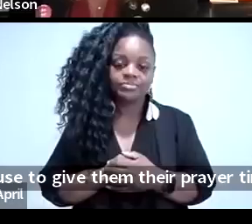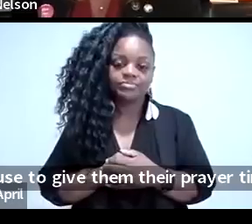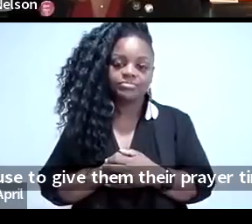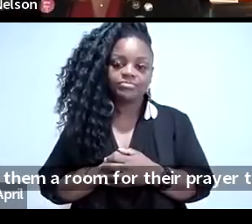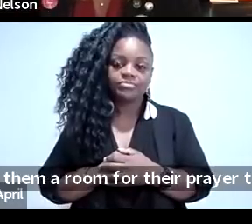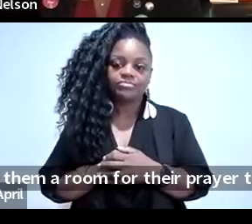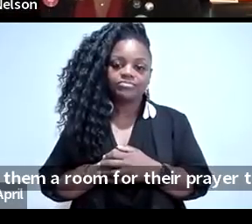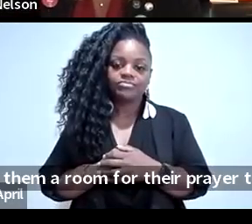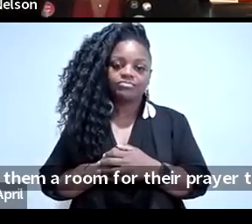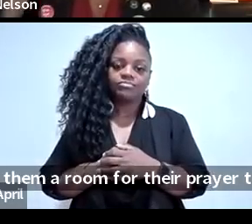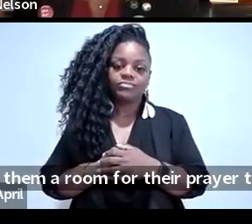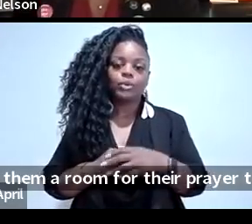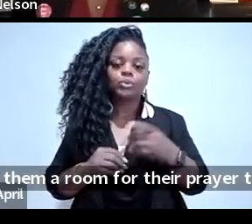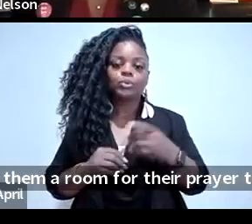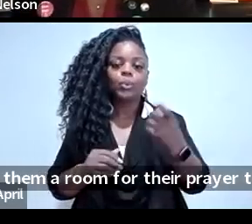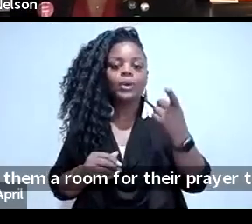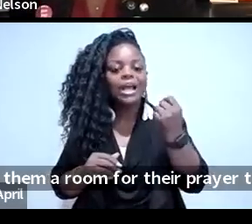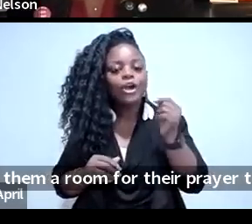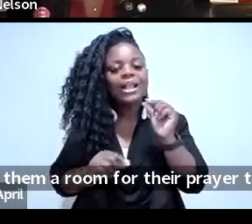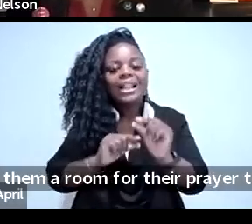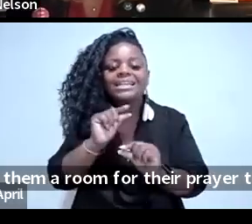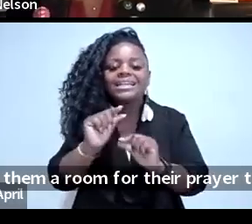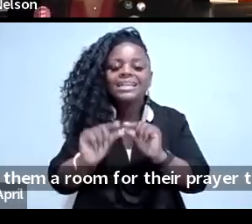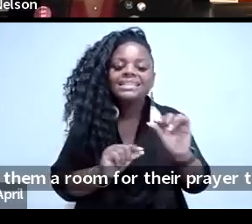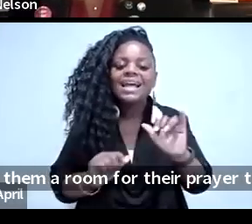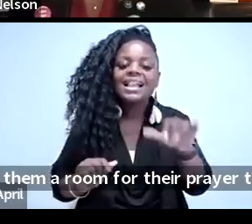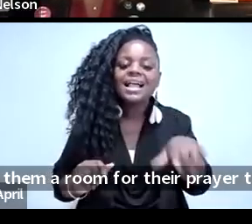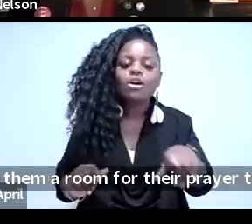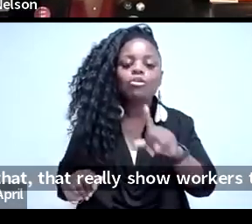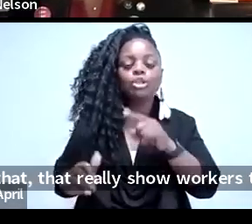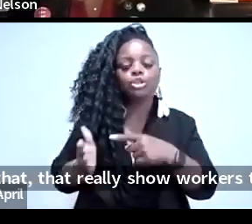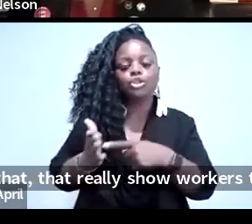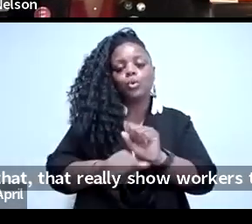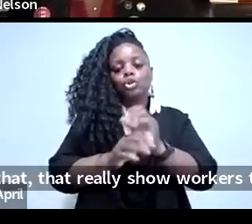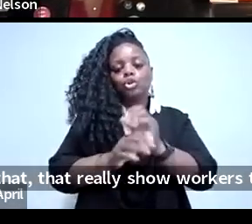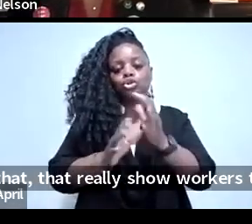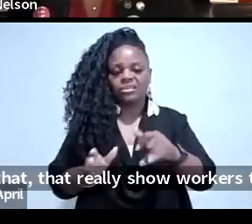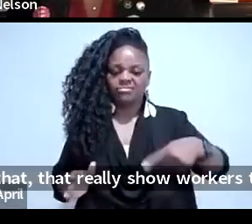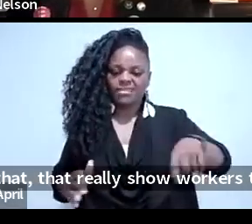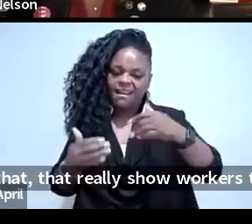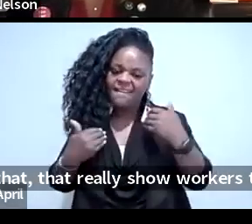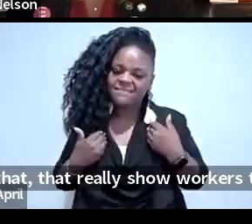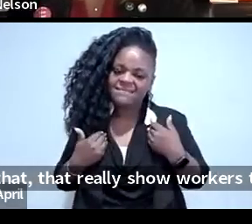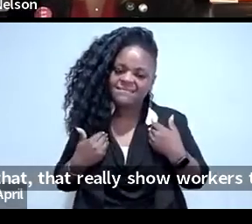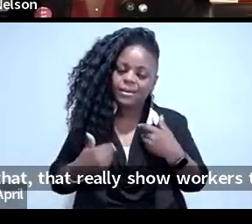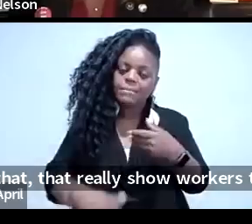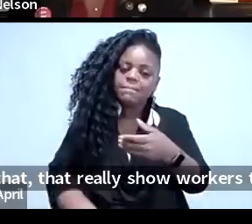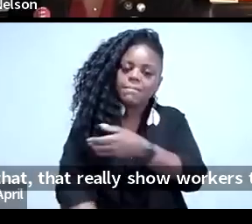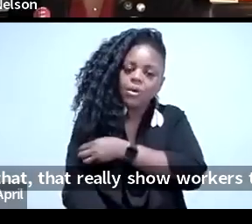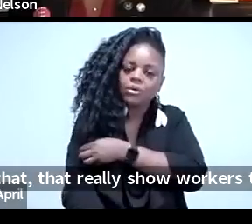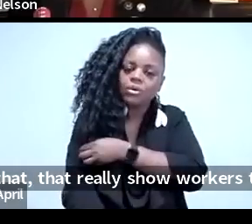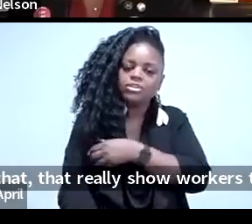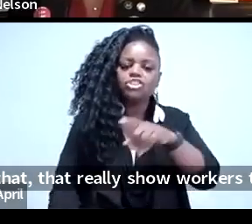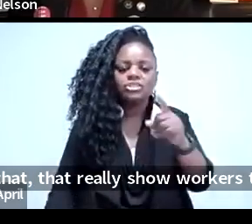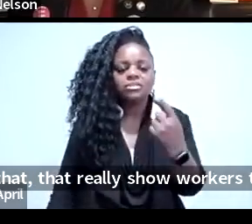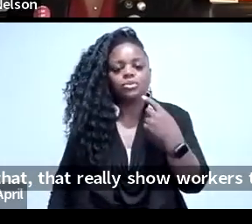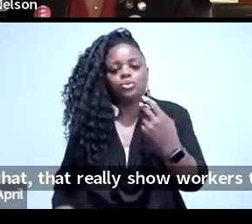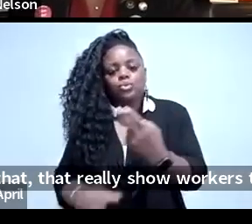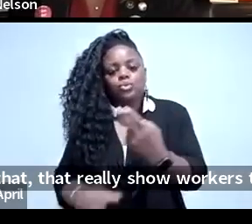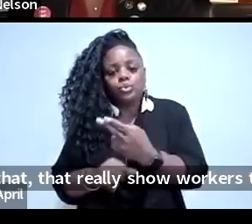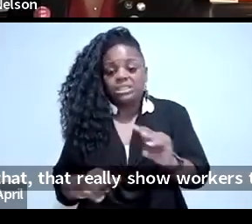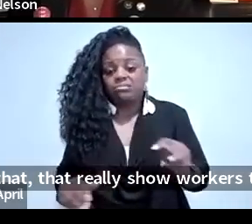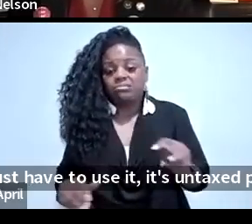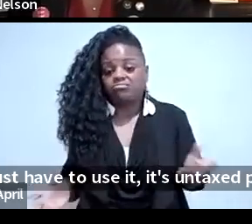show workers that we have power. We just have to use it. It's untapped power. And we're starting to break that barrier down now.